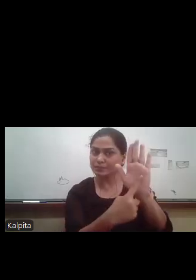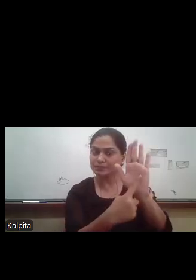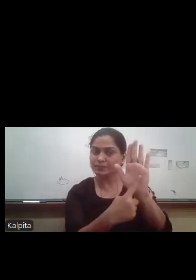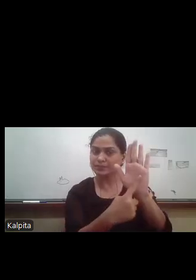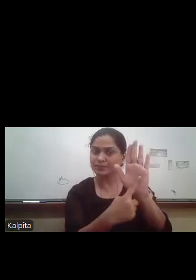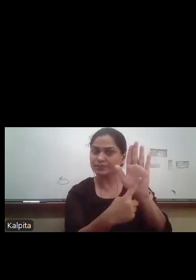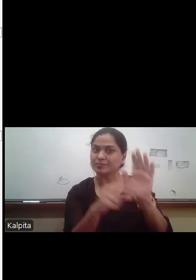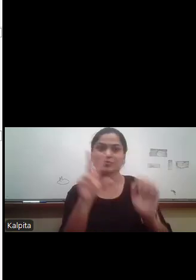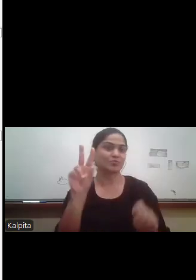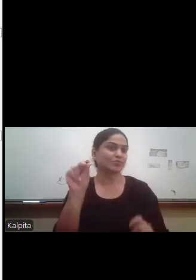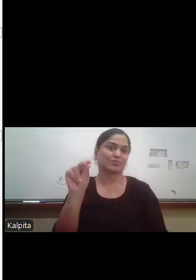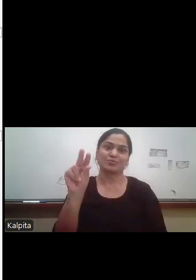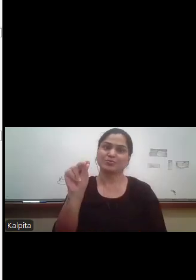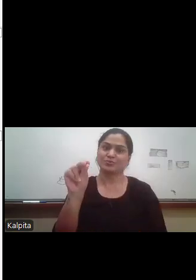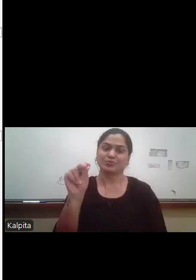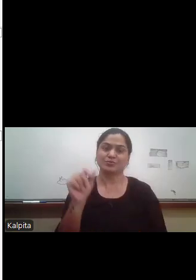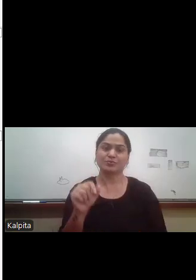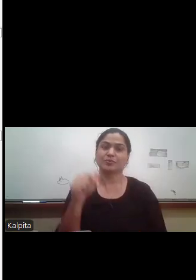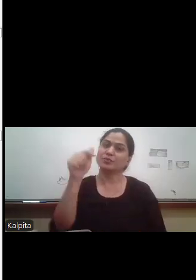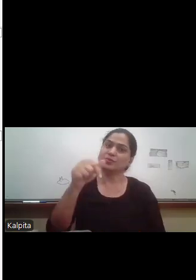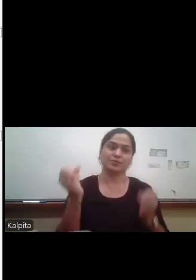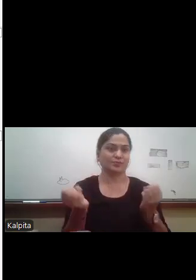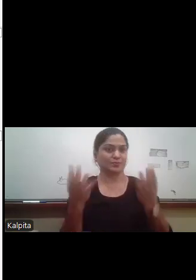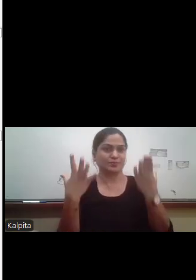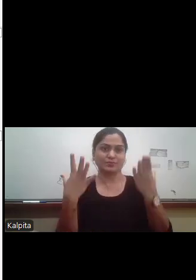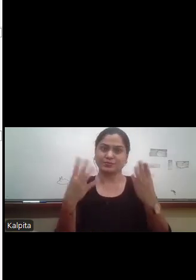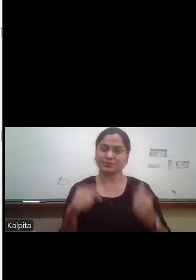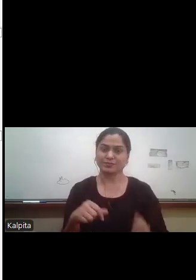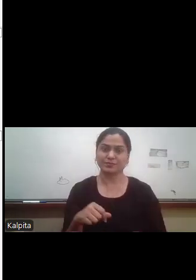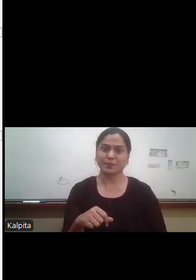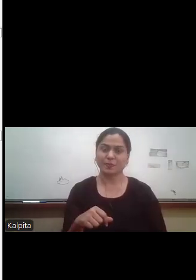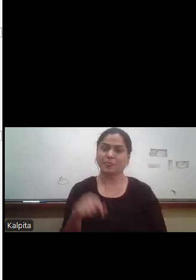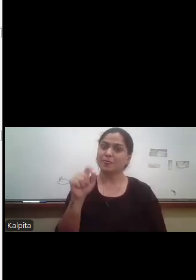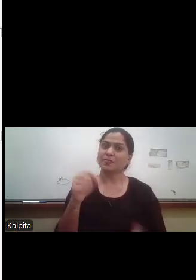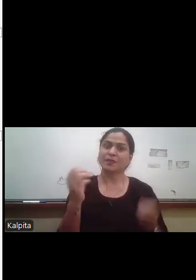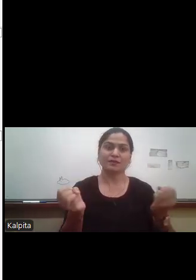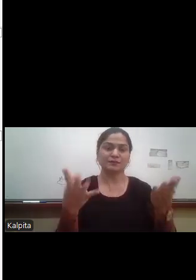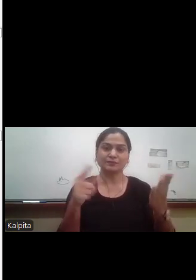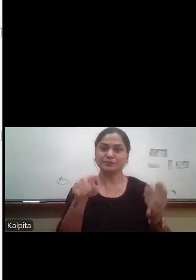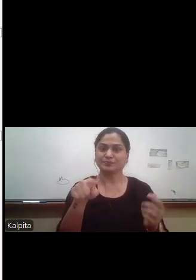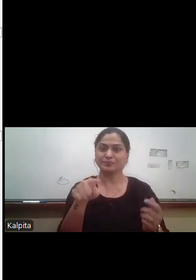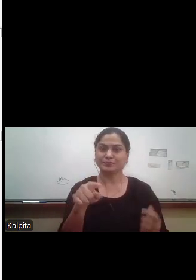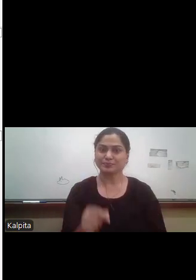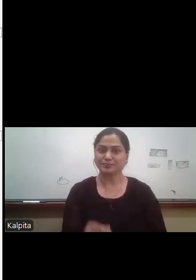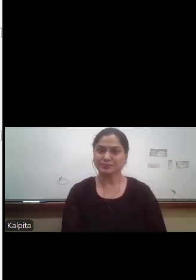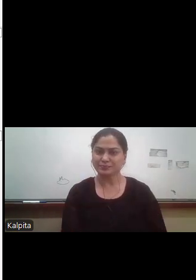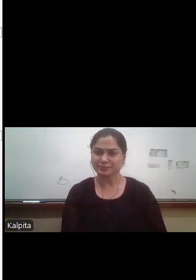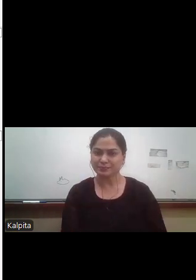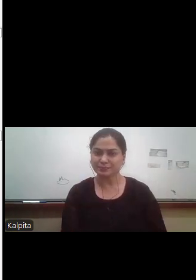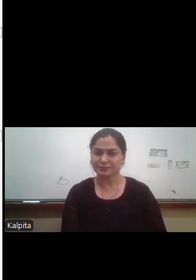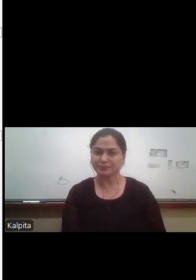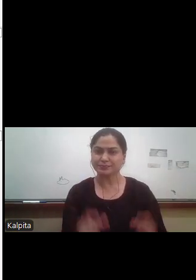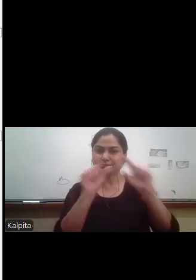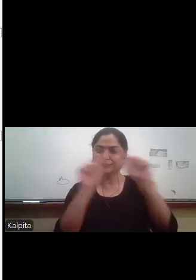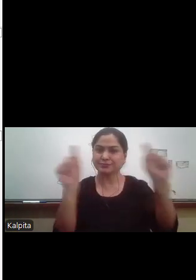Not yet, ma'am. It's saying it started sharing. Yes, right now the slide is on adaptation at home for lying in prone and supine position.